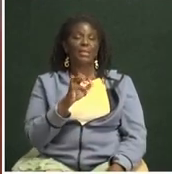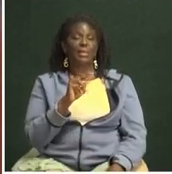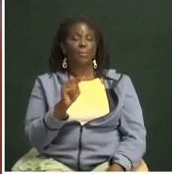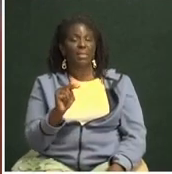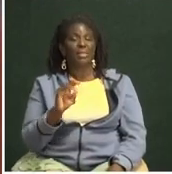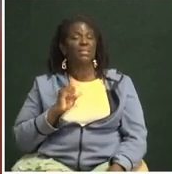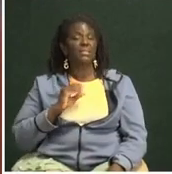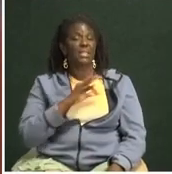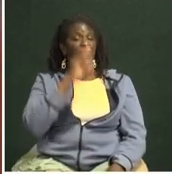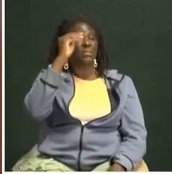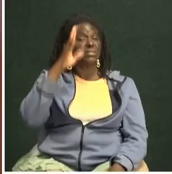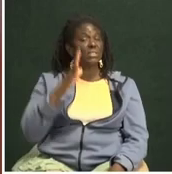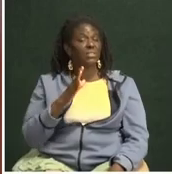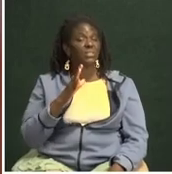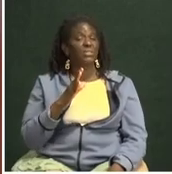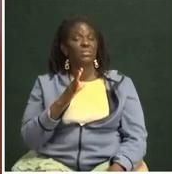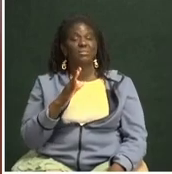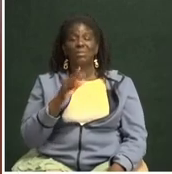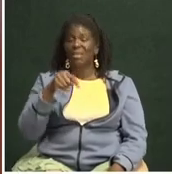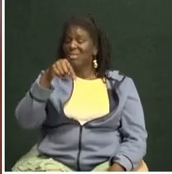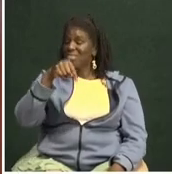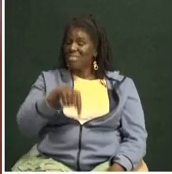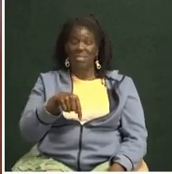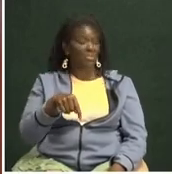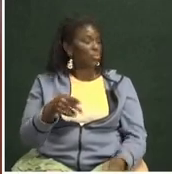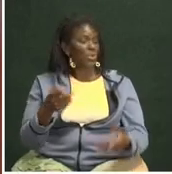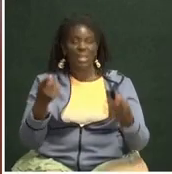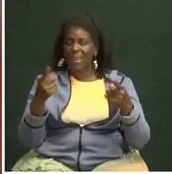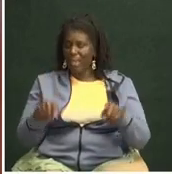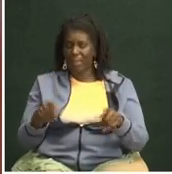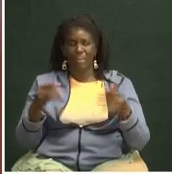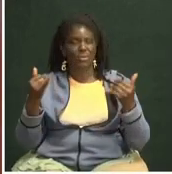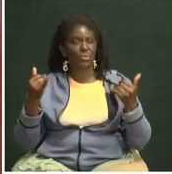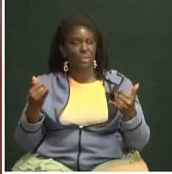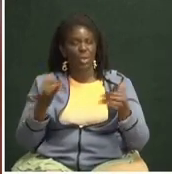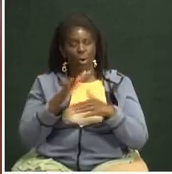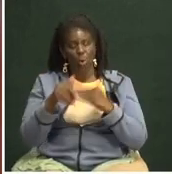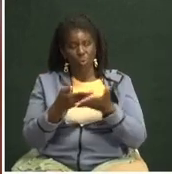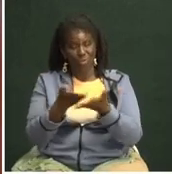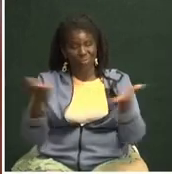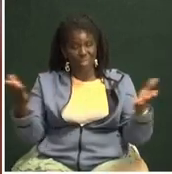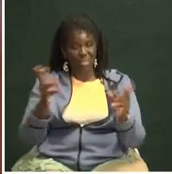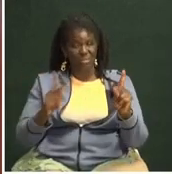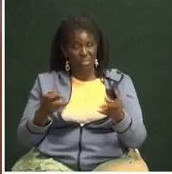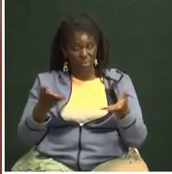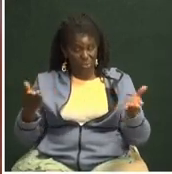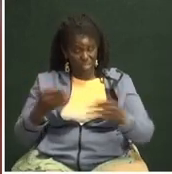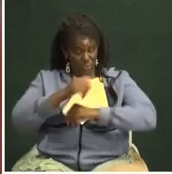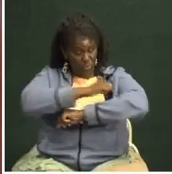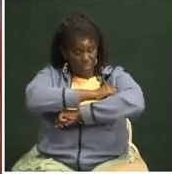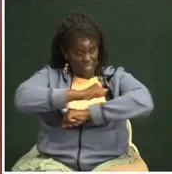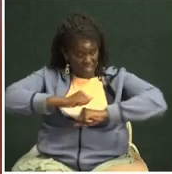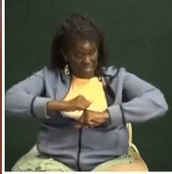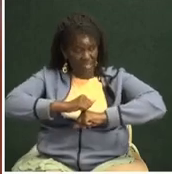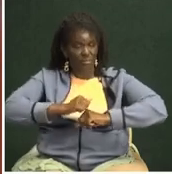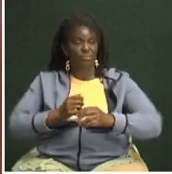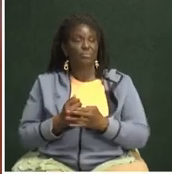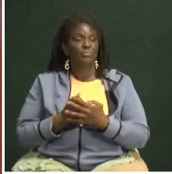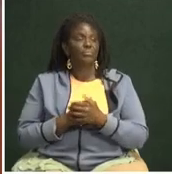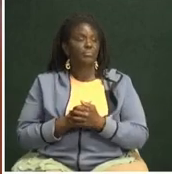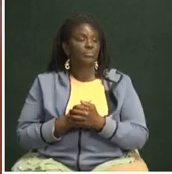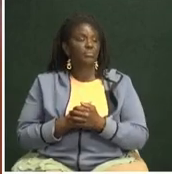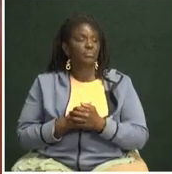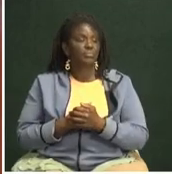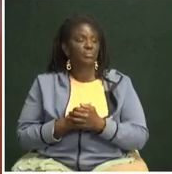the faculty, none of this would happen. Each of these people on the stage and besides the